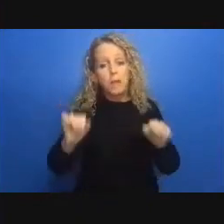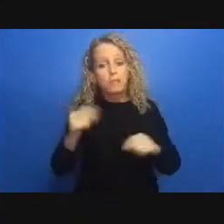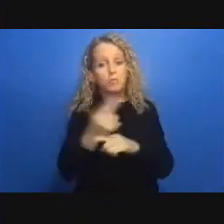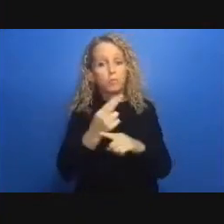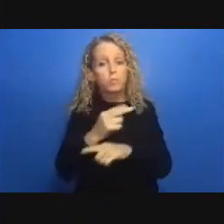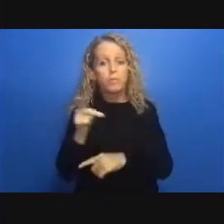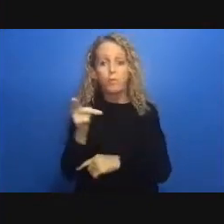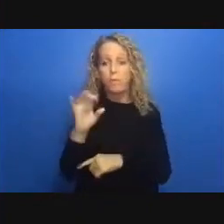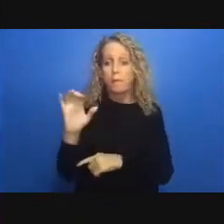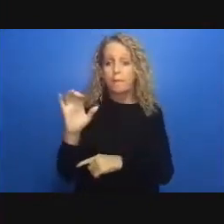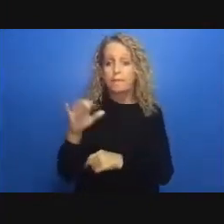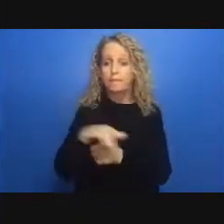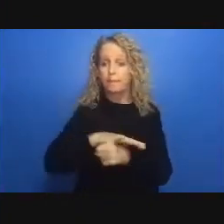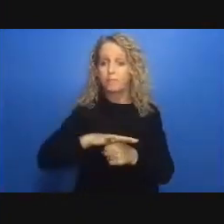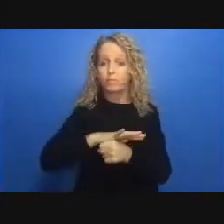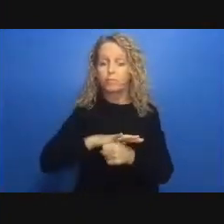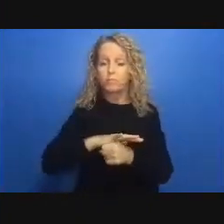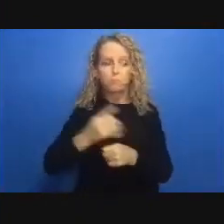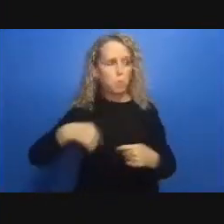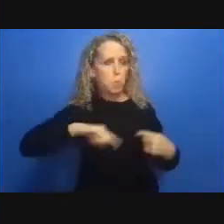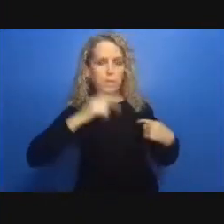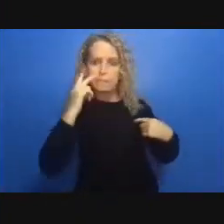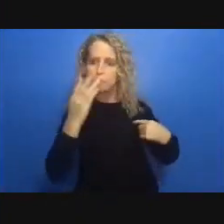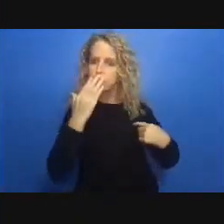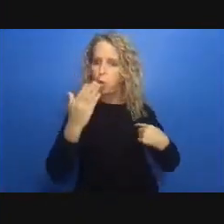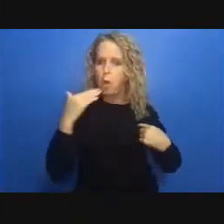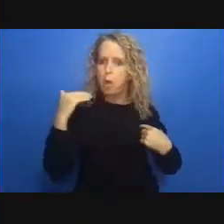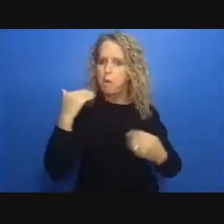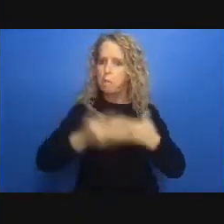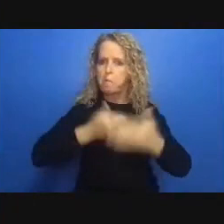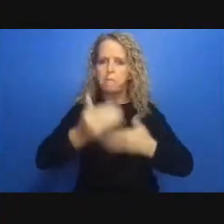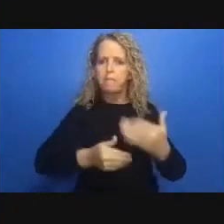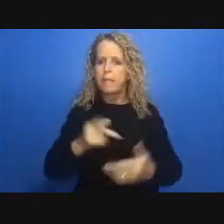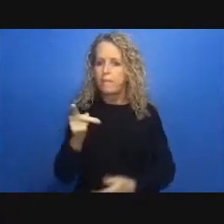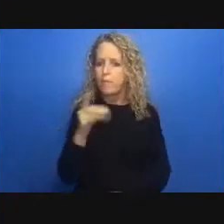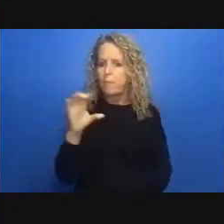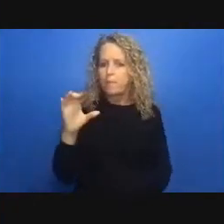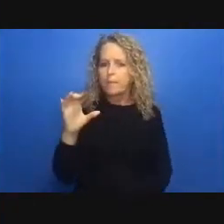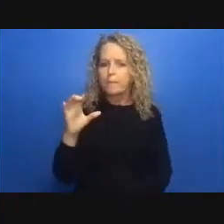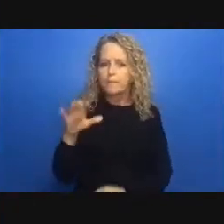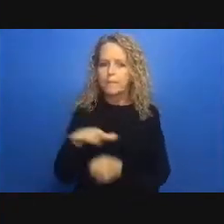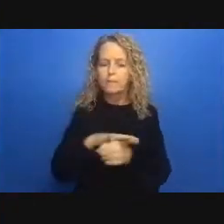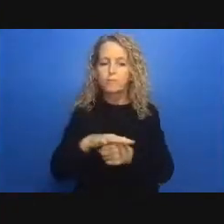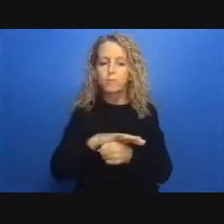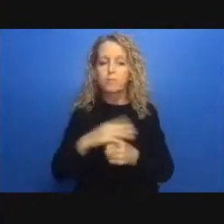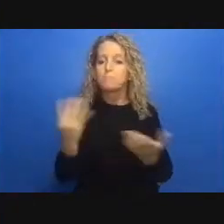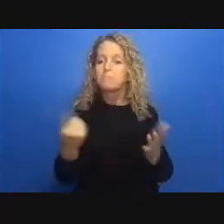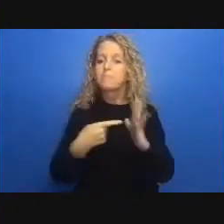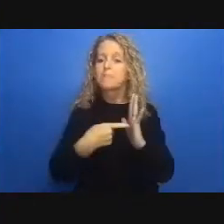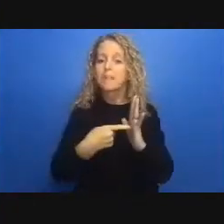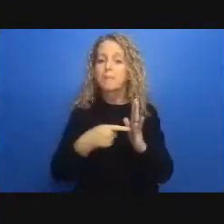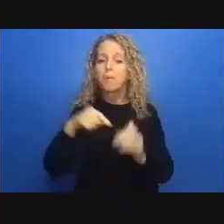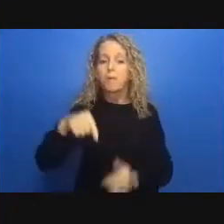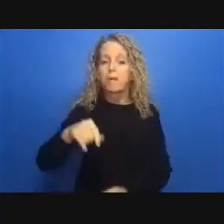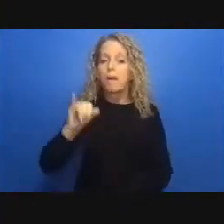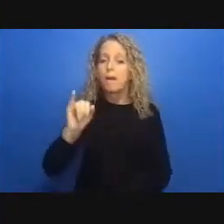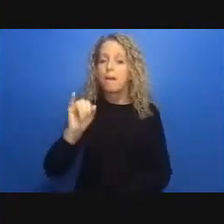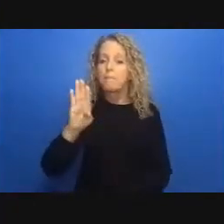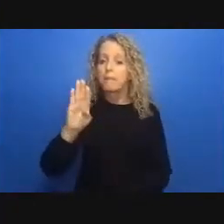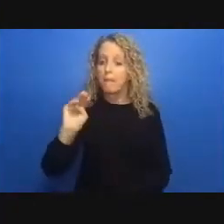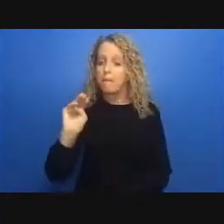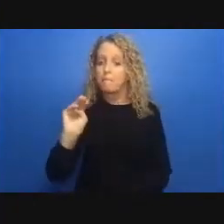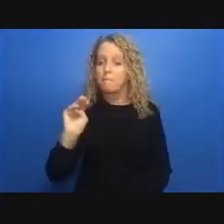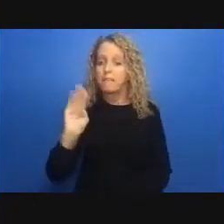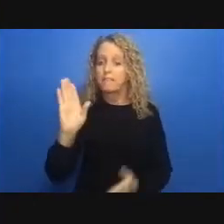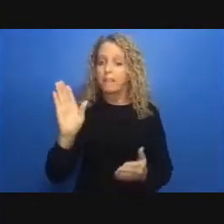and we see good things in the public sector. For instance, in Nova Scotia, IBM's Global Delivery Center.